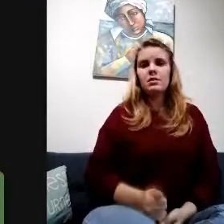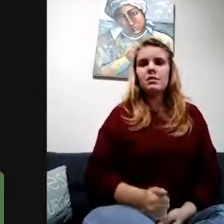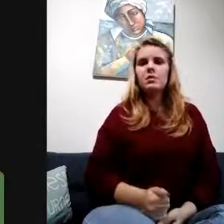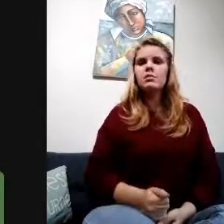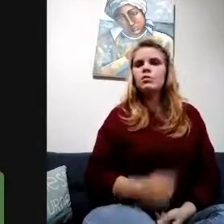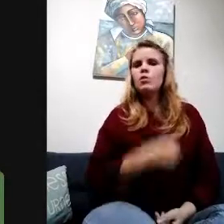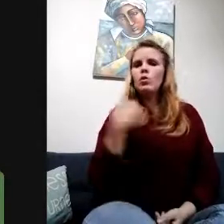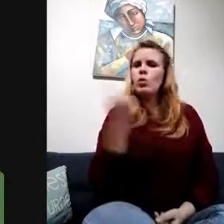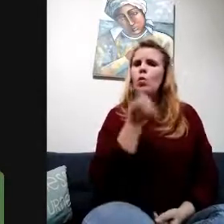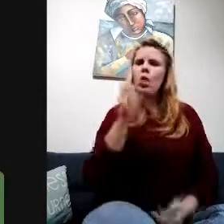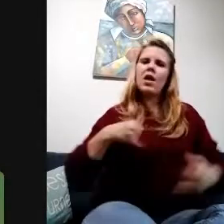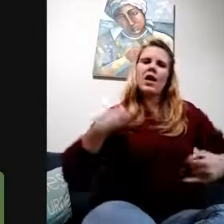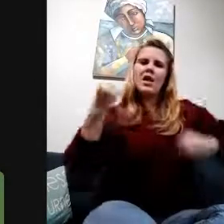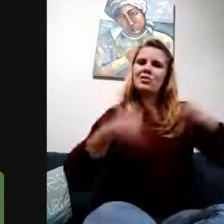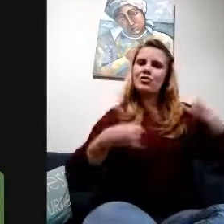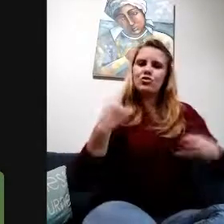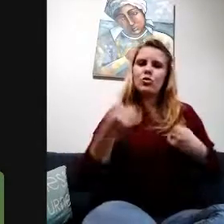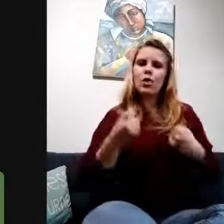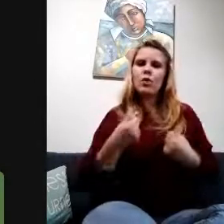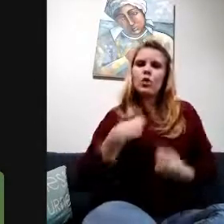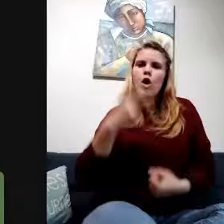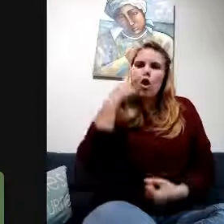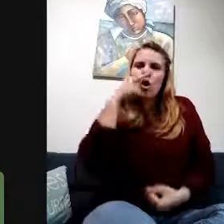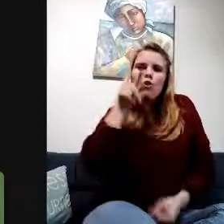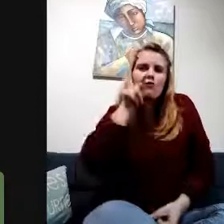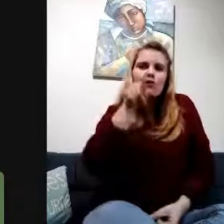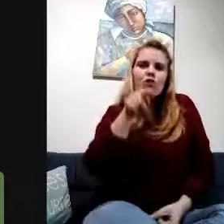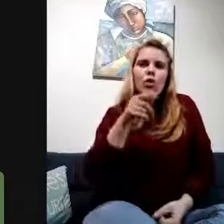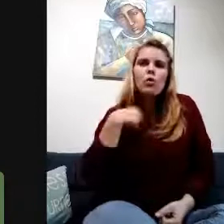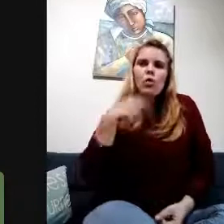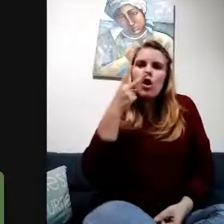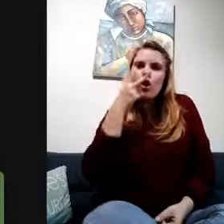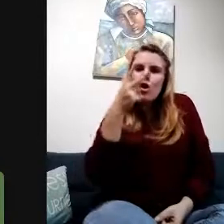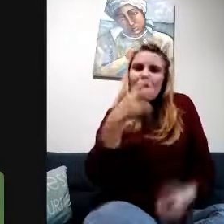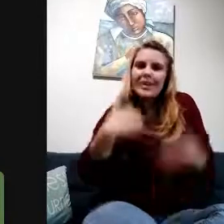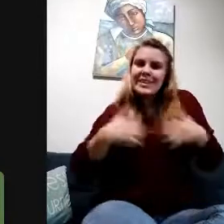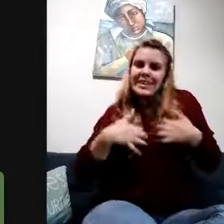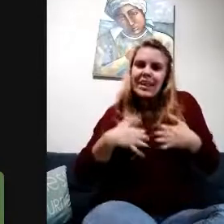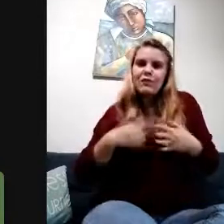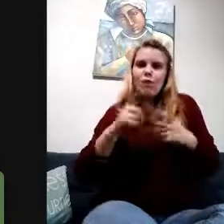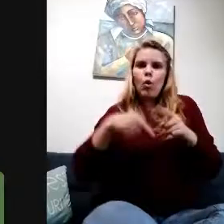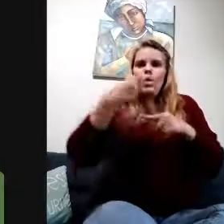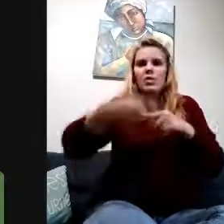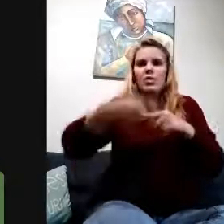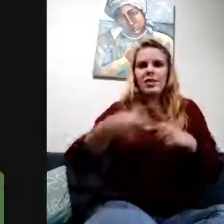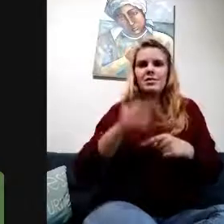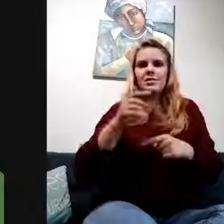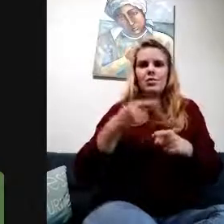and look forward to the next couple of weeks. Thank